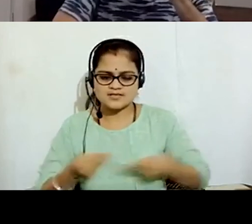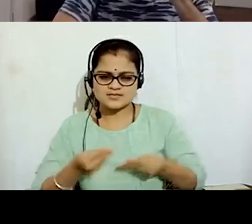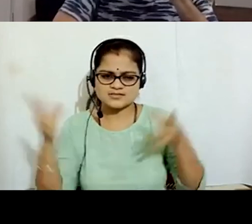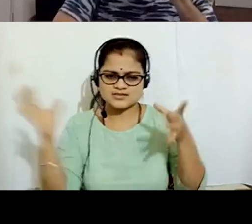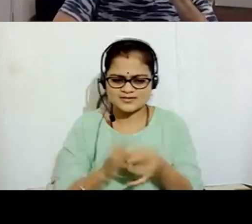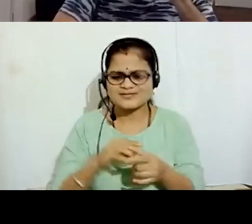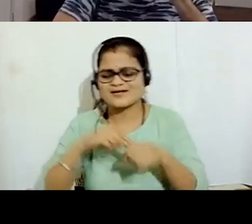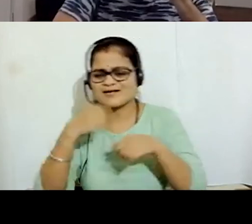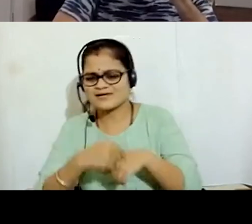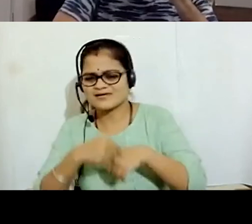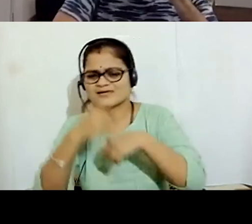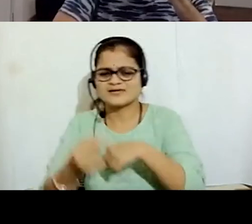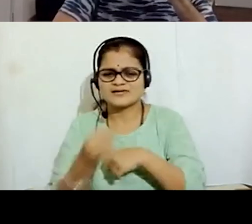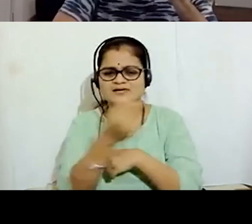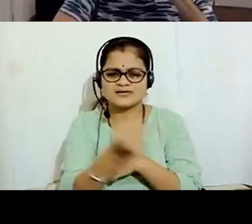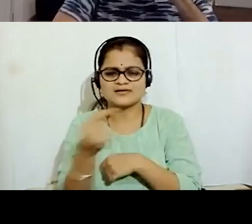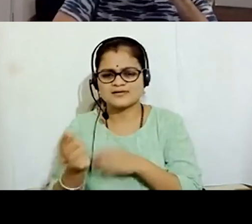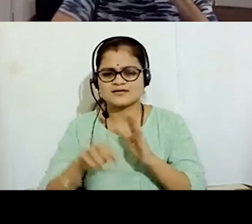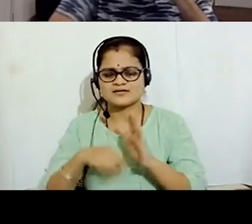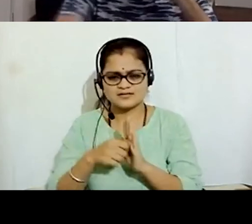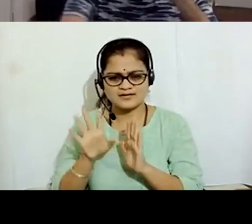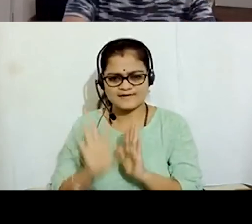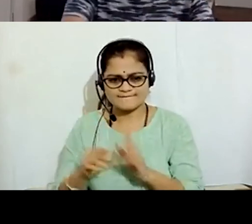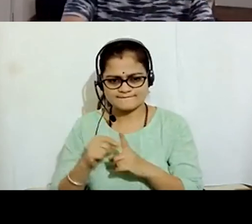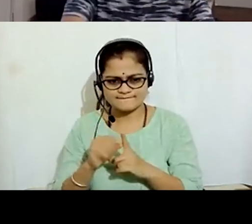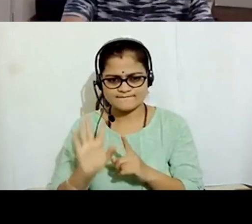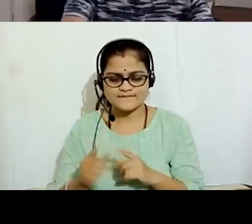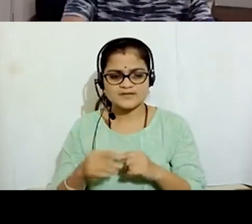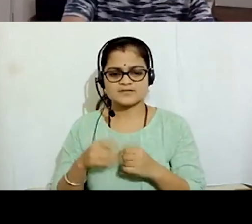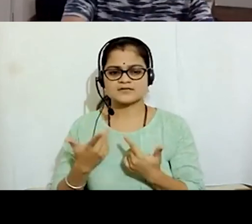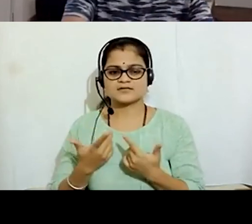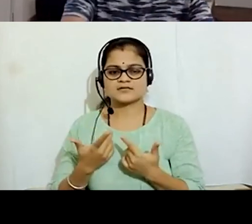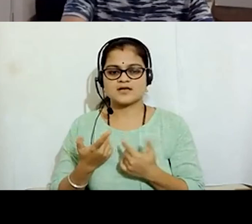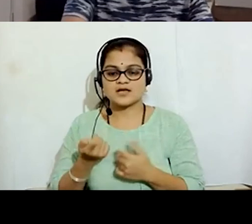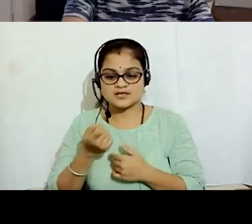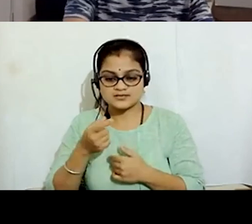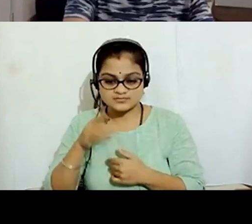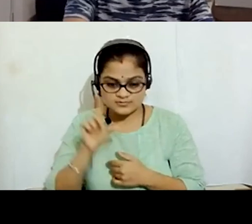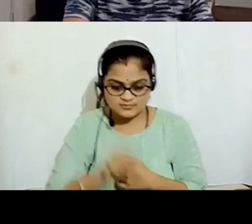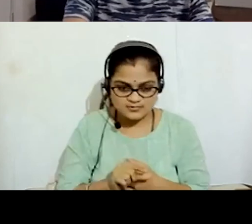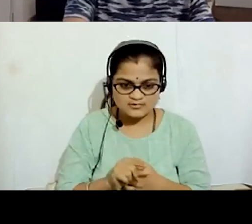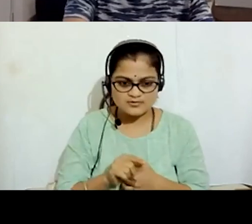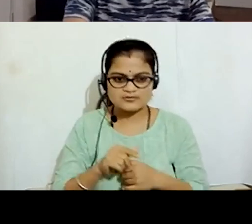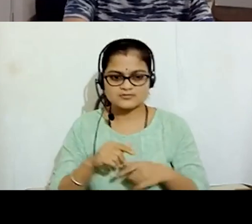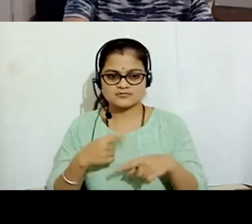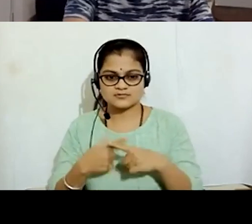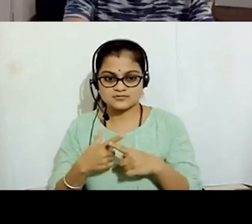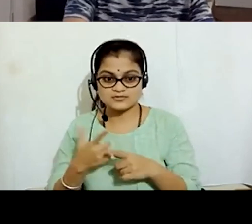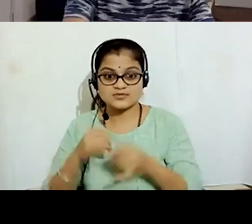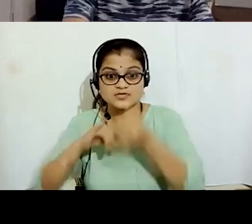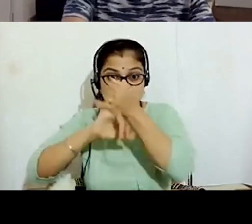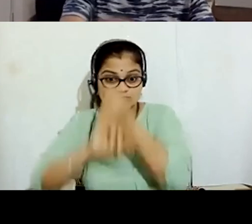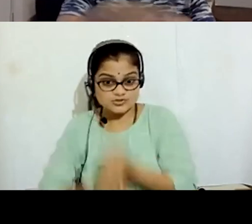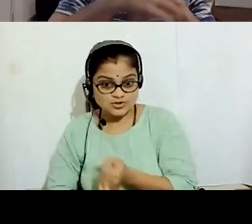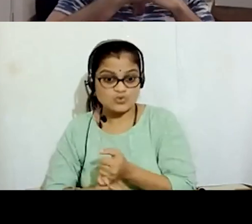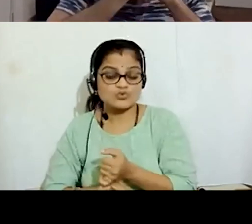then. And it's not very easy to find an inexpensive sound archive of South Indian cities,